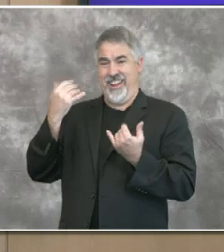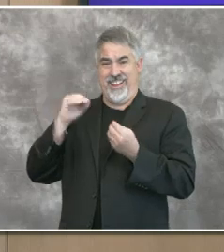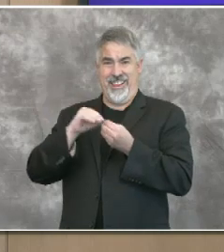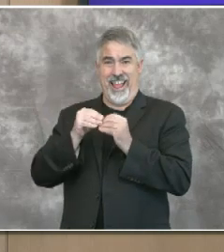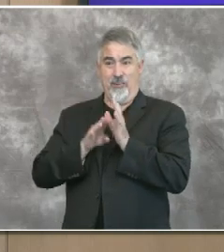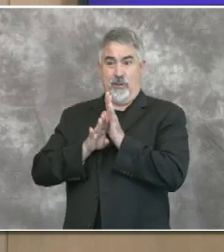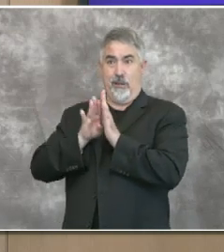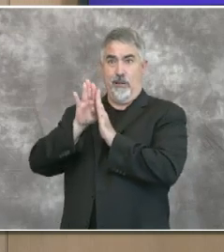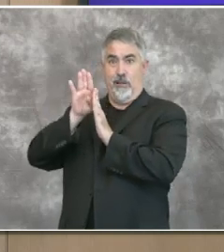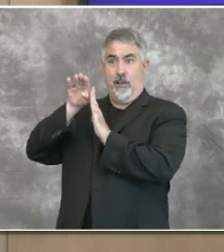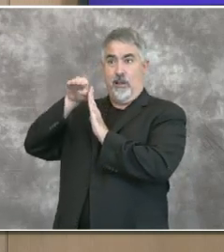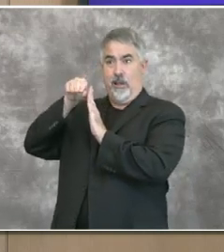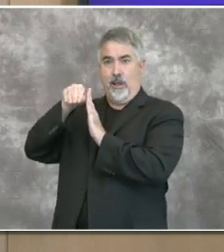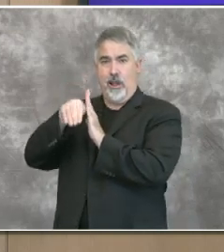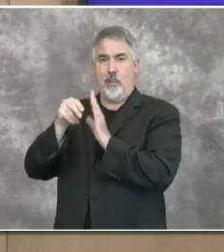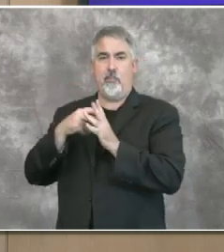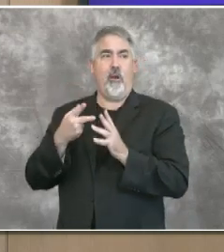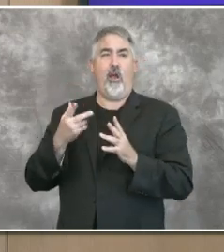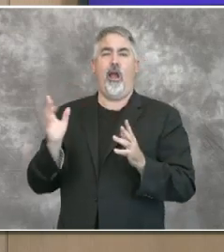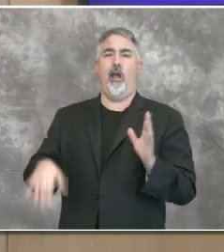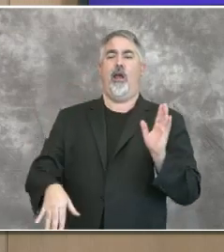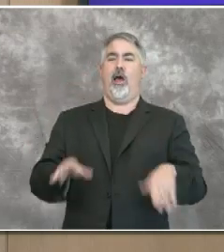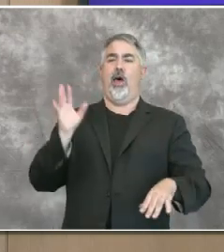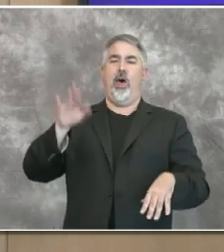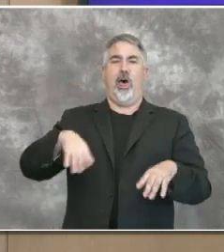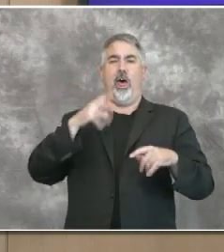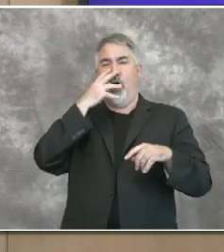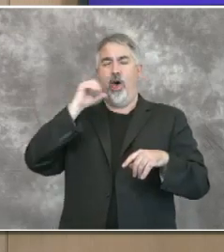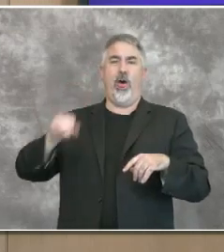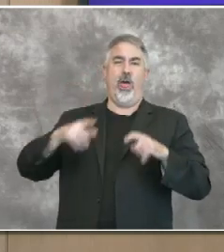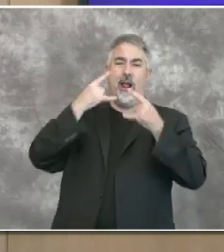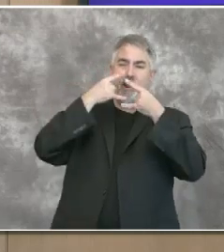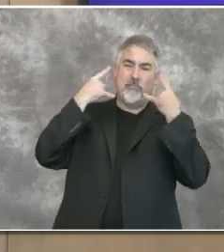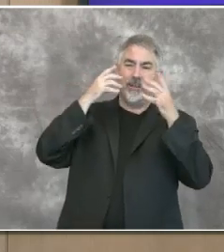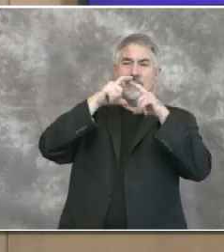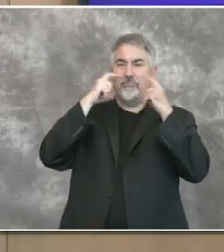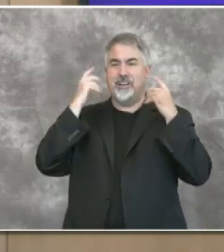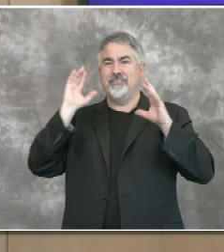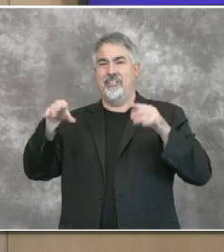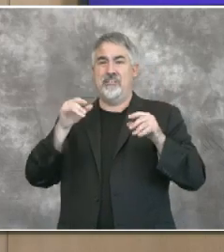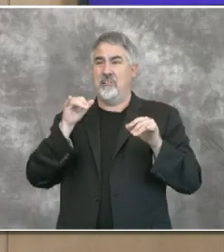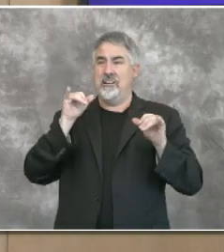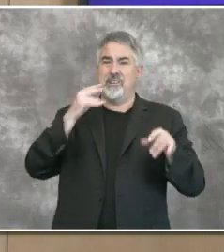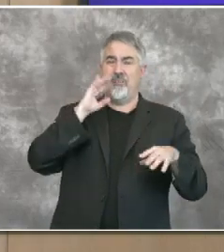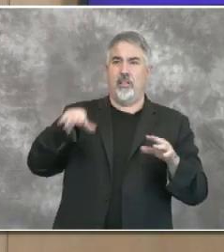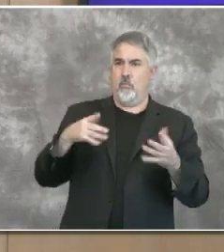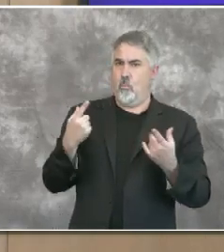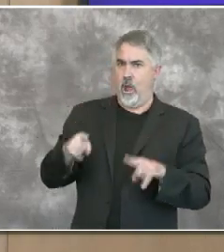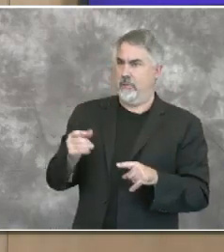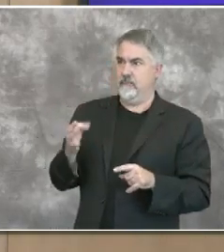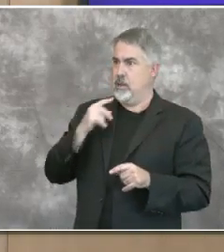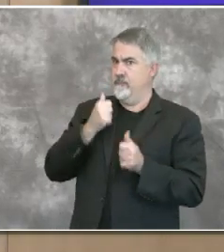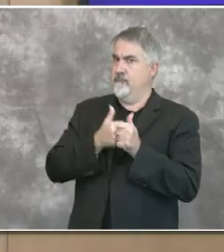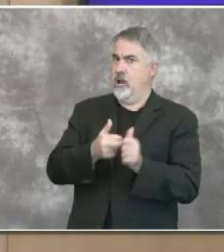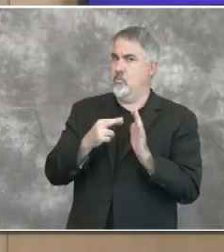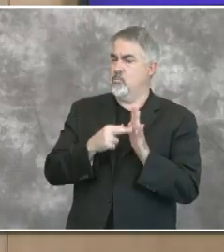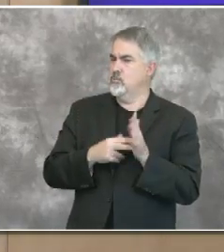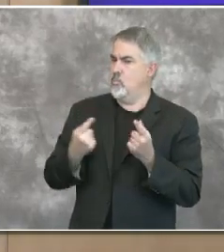to enforce that stay-at-home order? Okay, Dr. Wooten will answer that question.